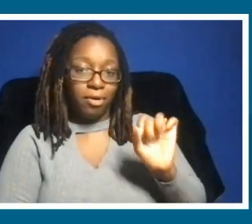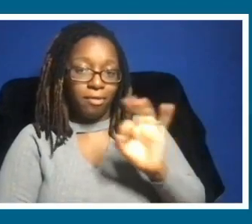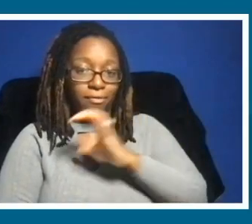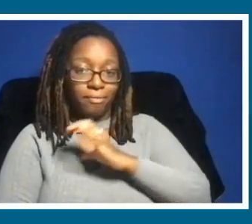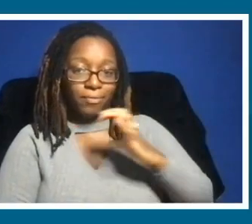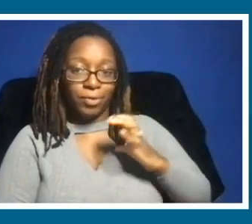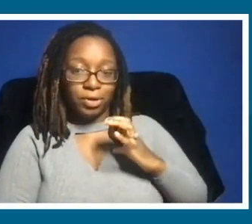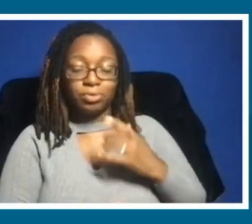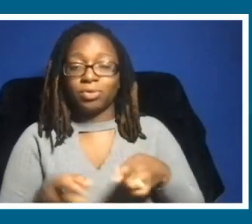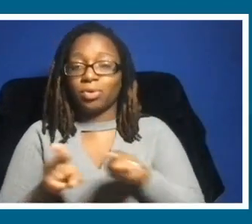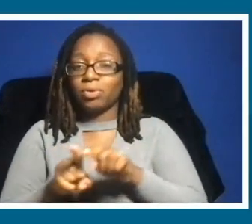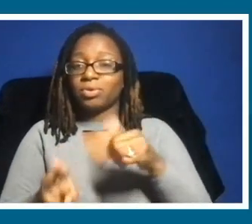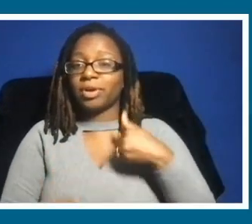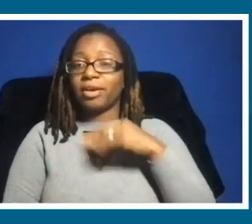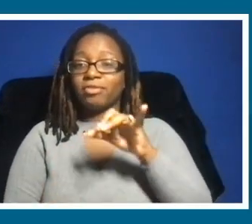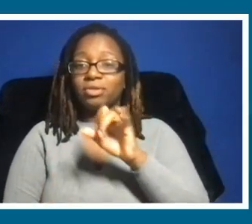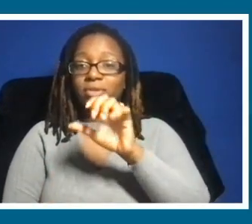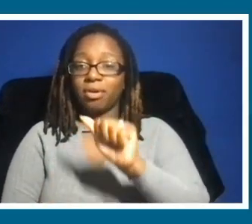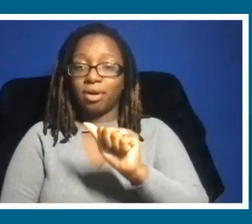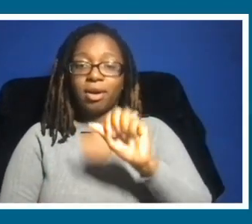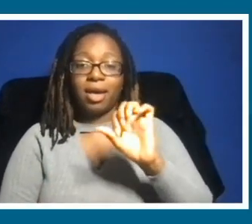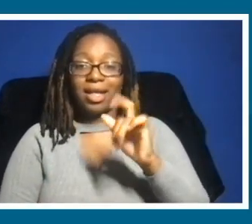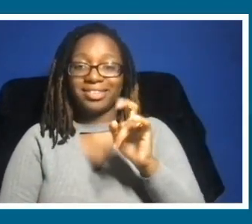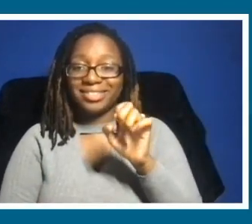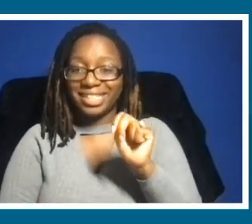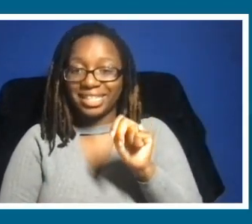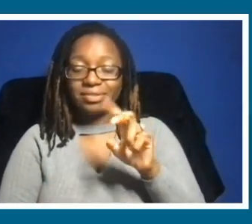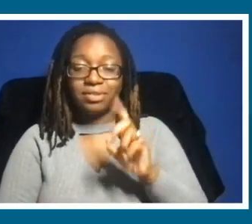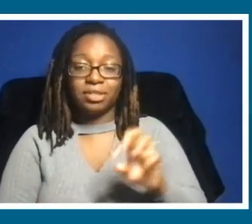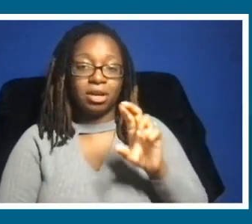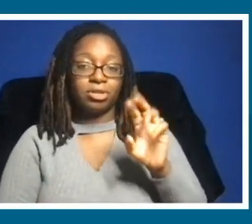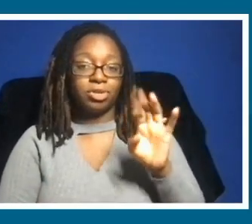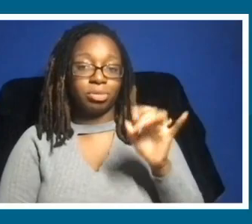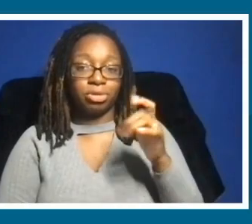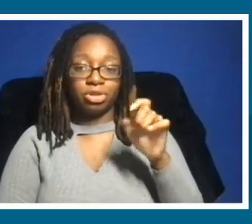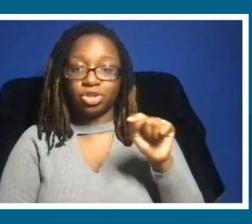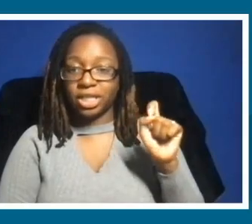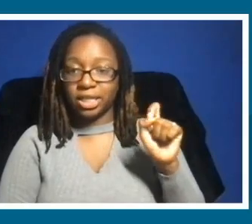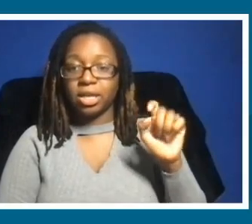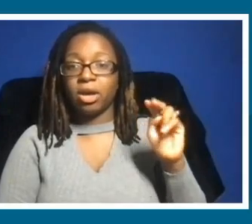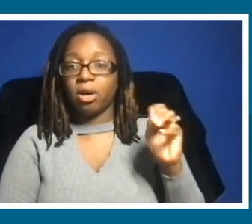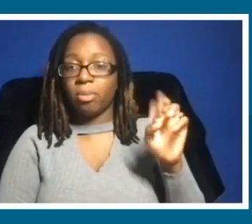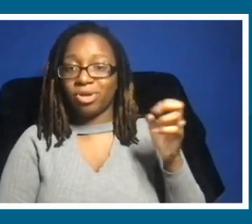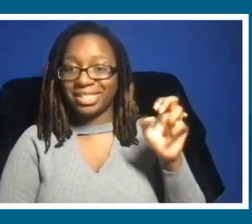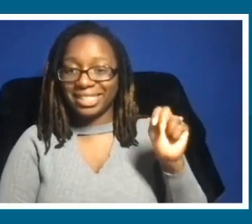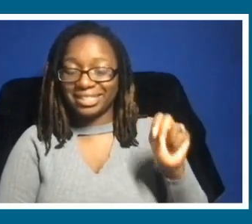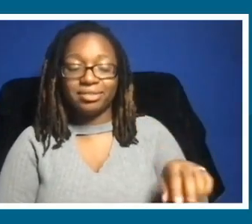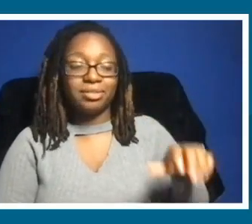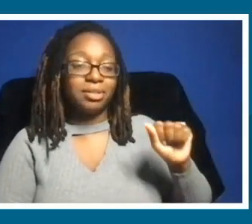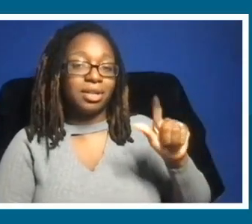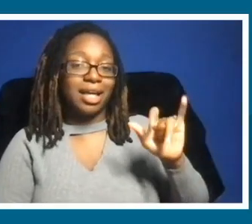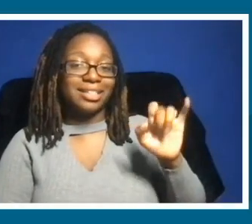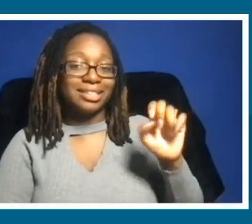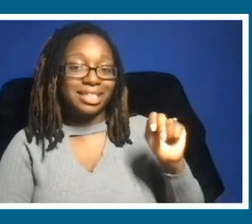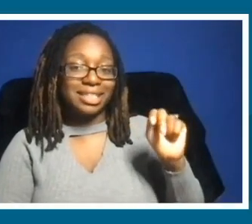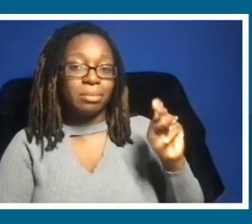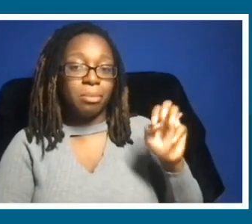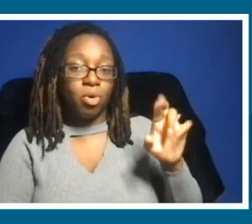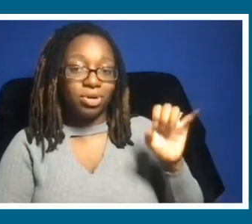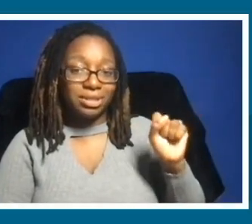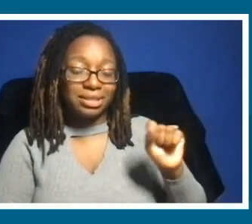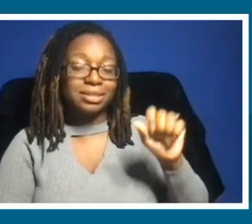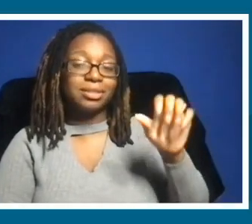by Jessica Ellison, Dr. Bridget Morton, Allison Noyes, and Dr. Tuyen